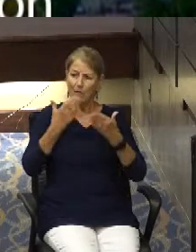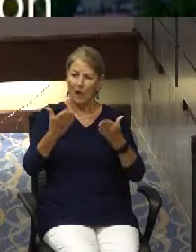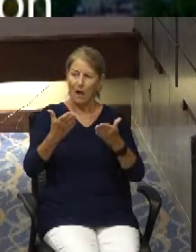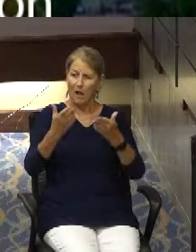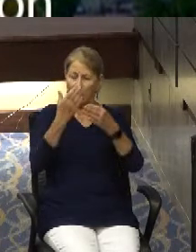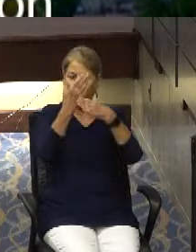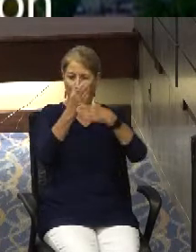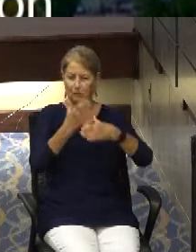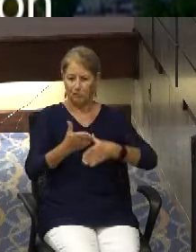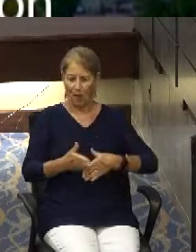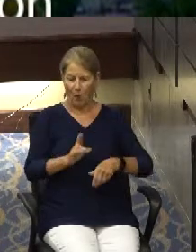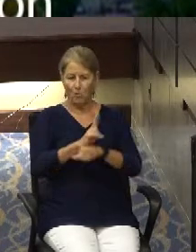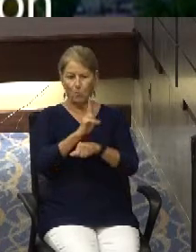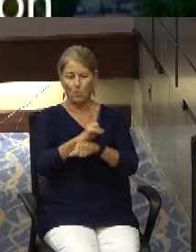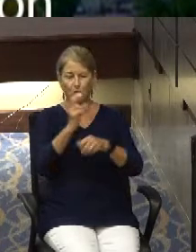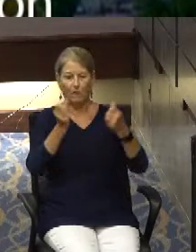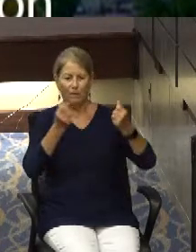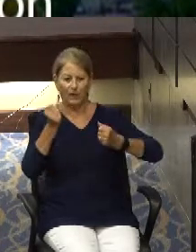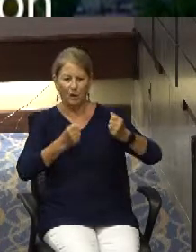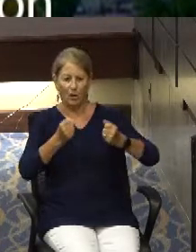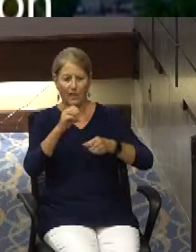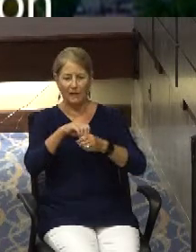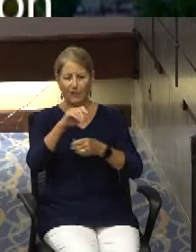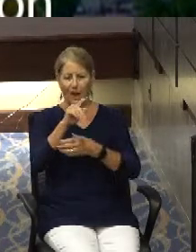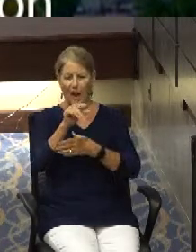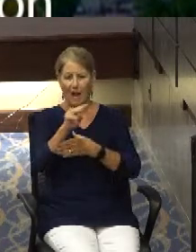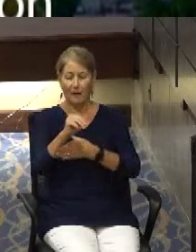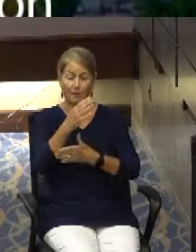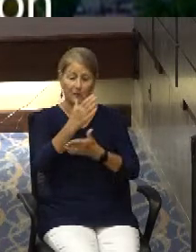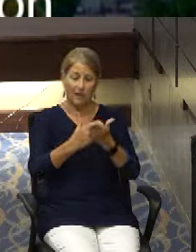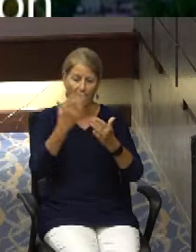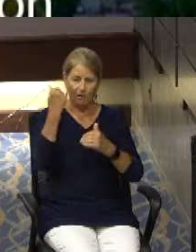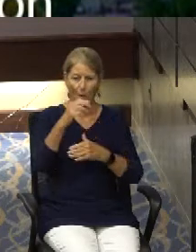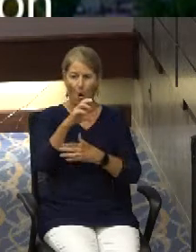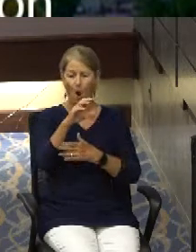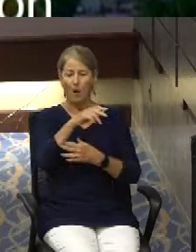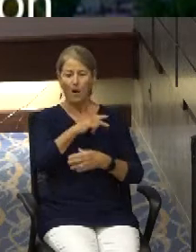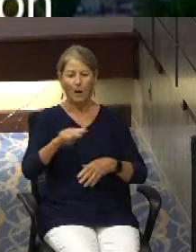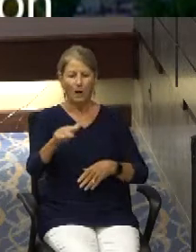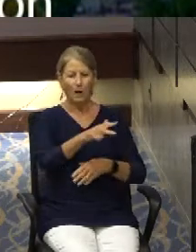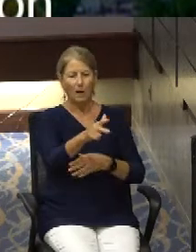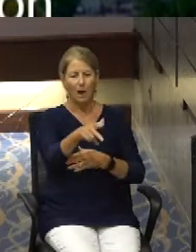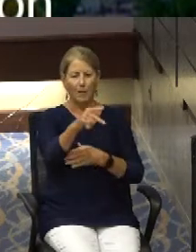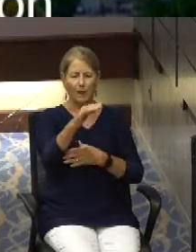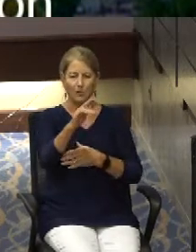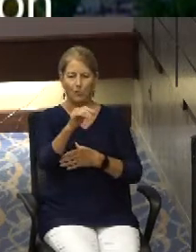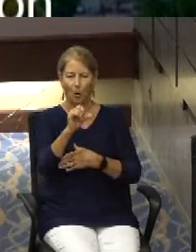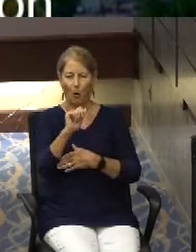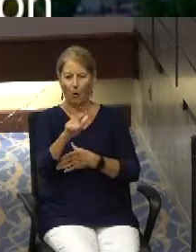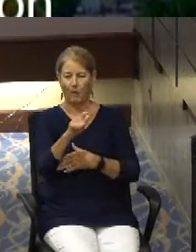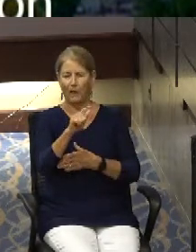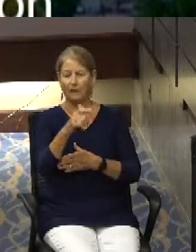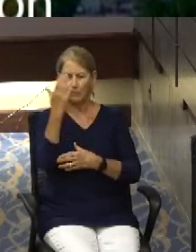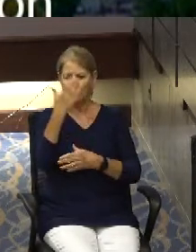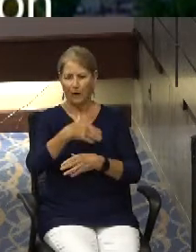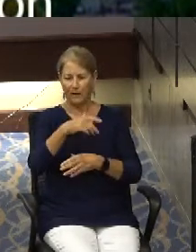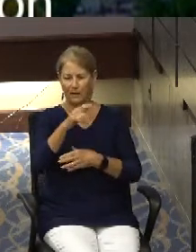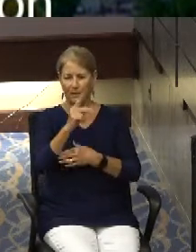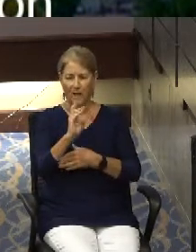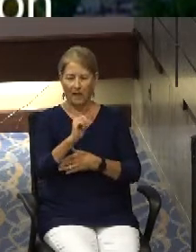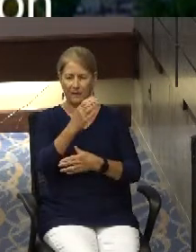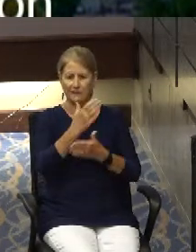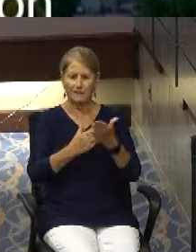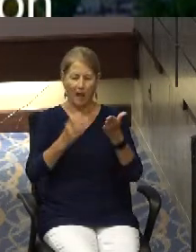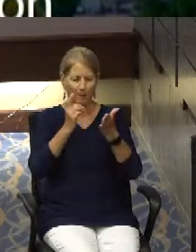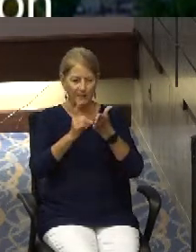uses of these vehicles in the item. You'll see that some of these are going to patrol and frontline officers, and some are going to detectives or CID, but